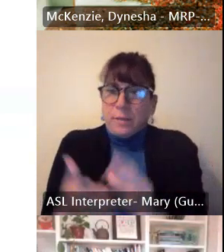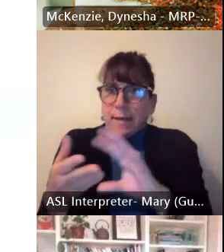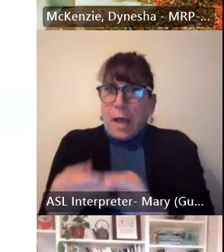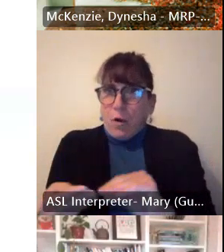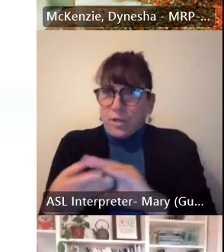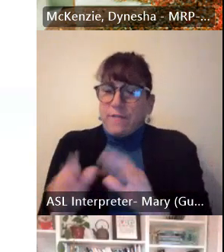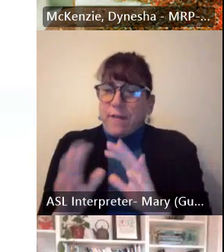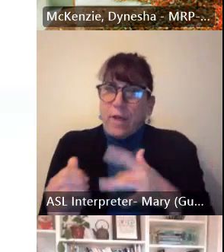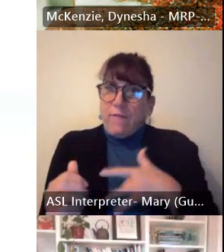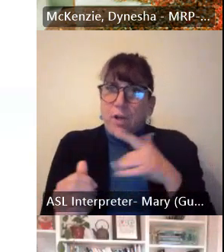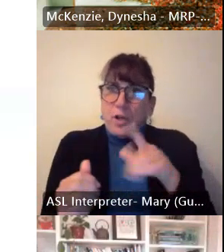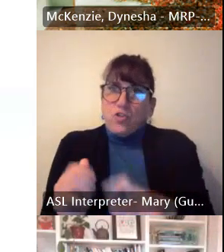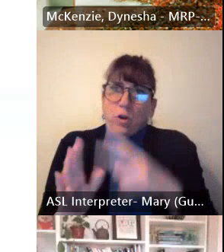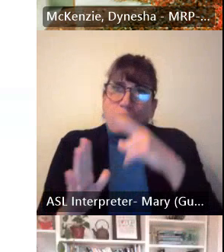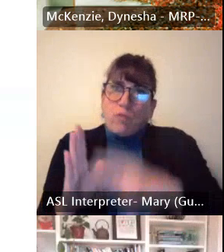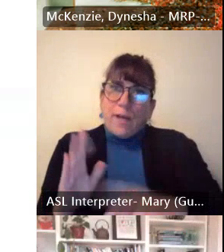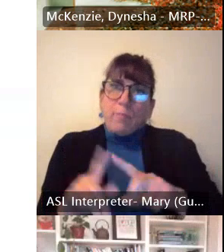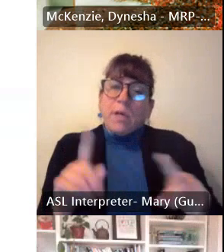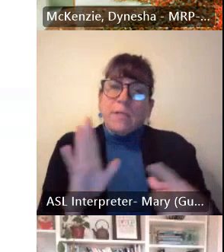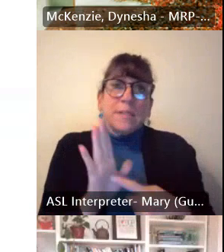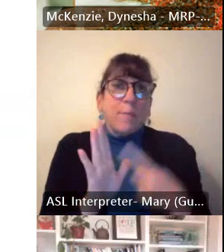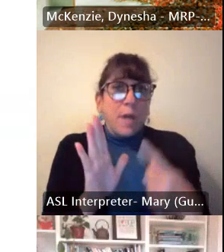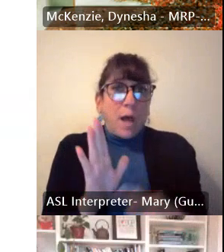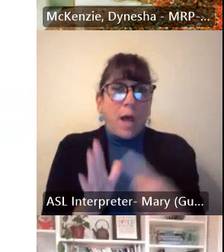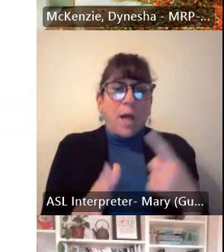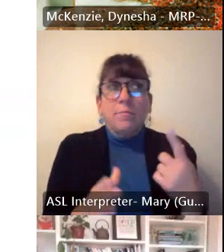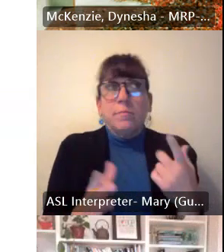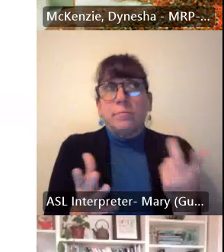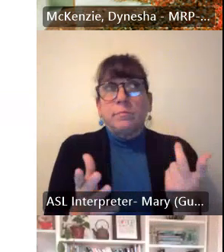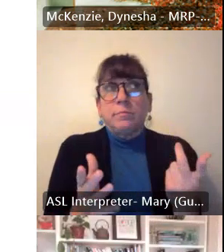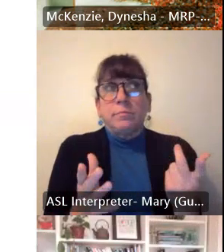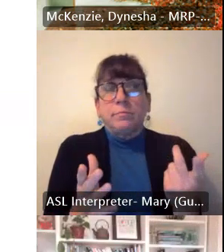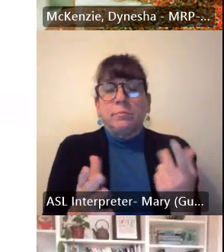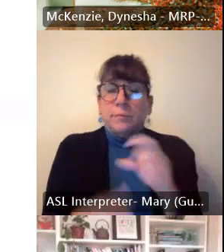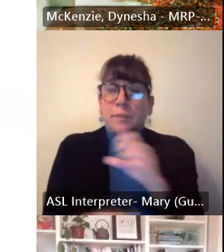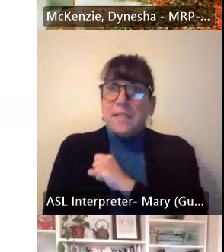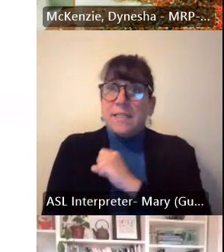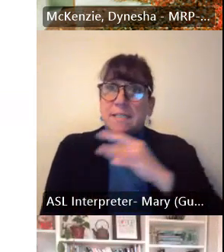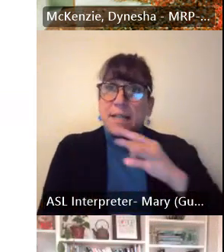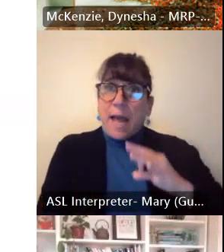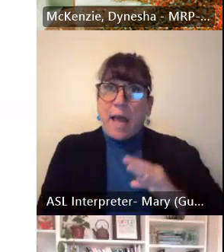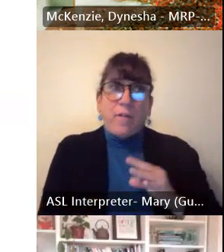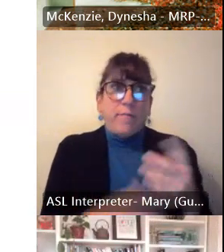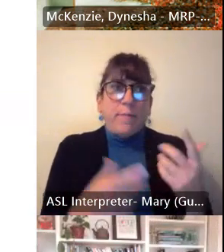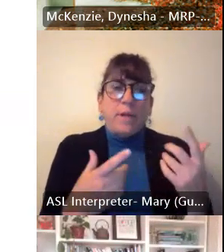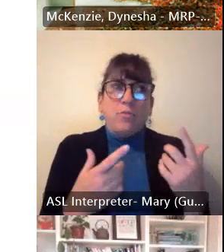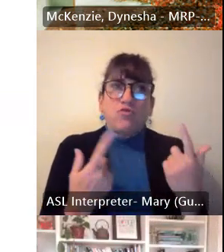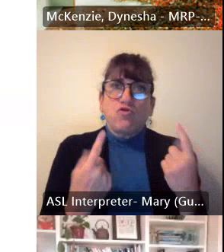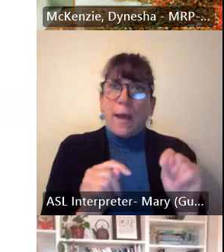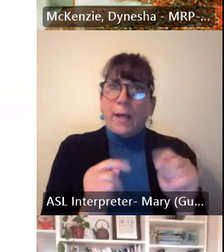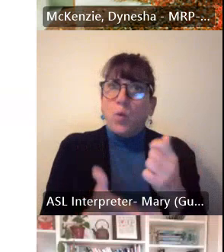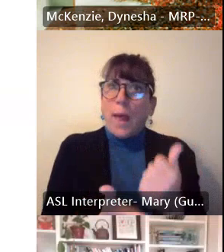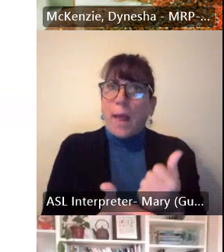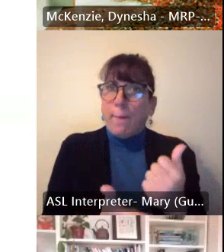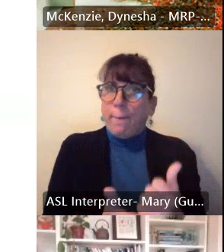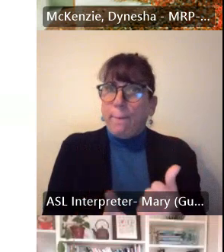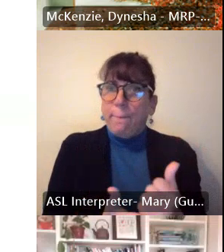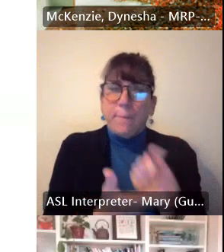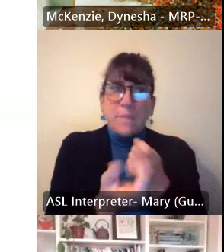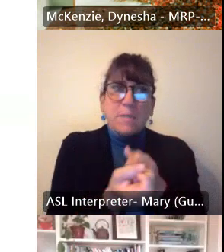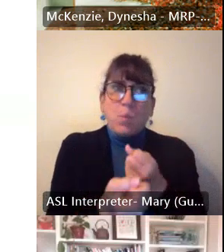read. But there have been times when staff have, you know, been trying to help